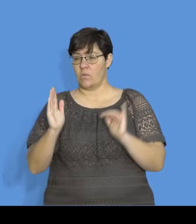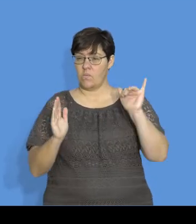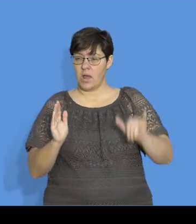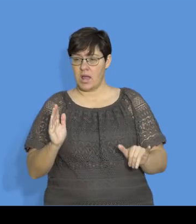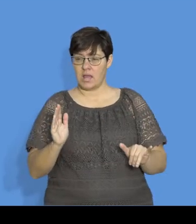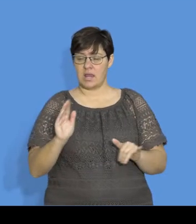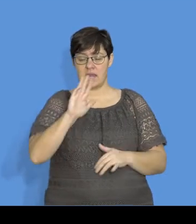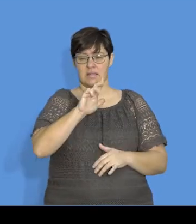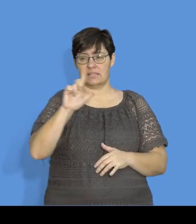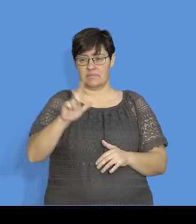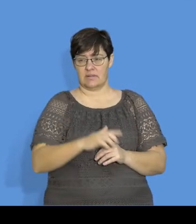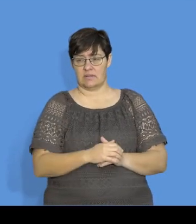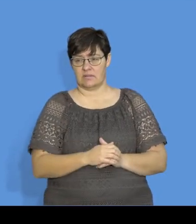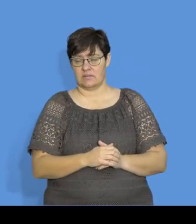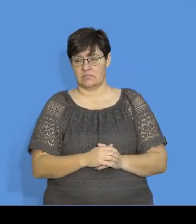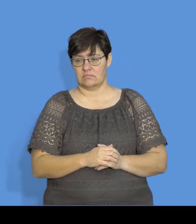y?